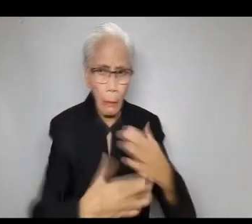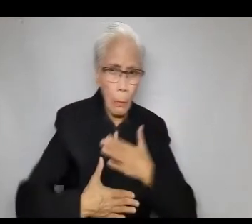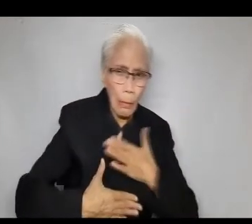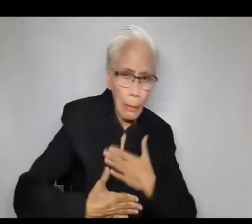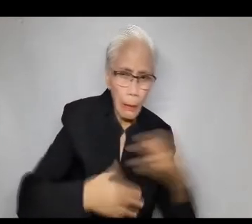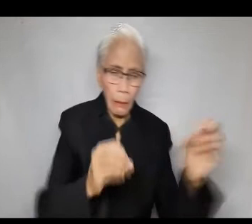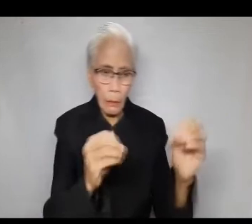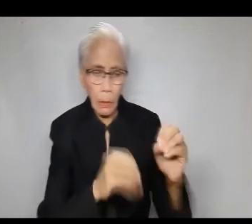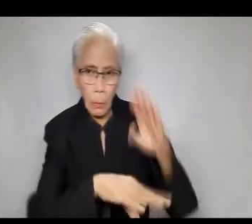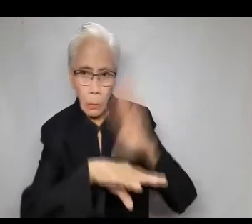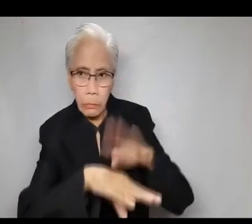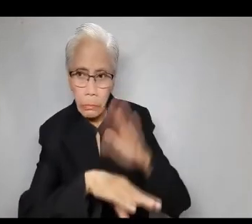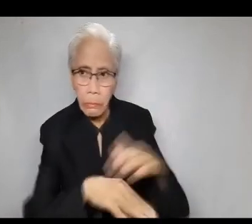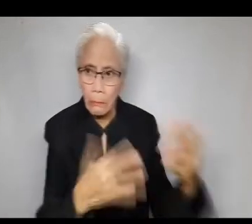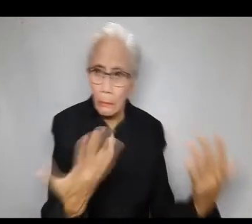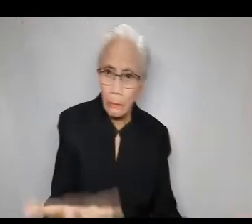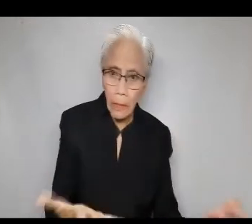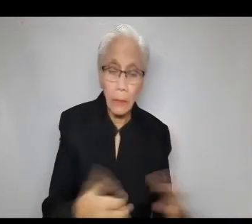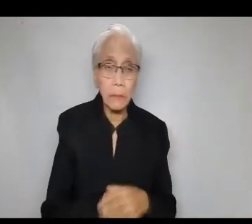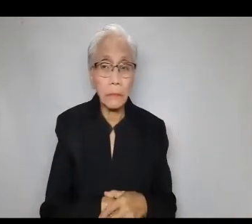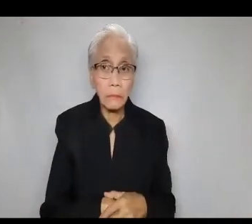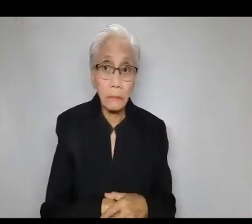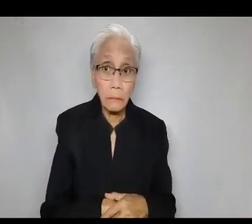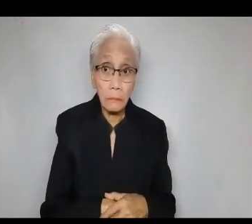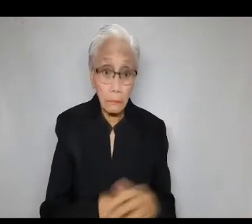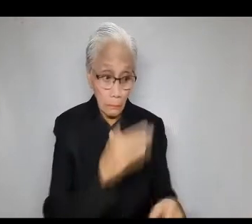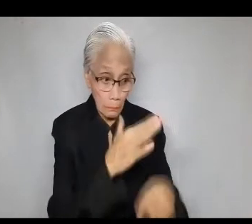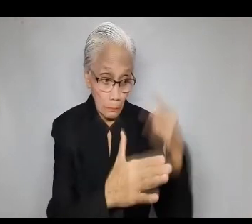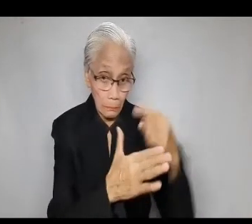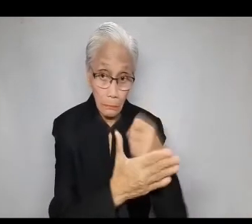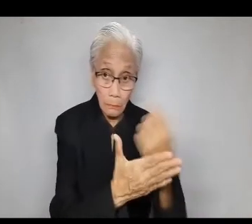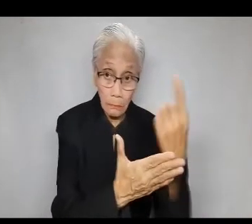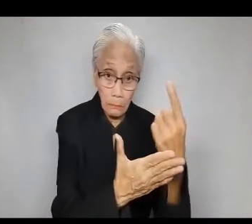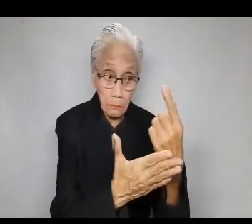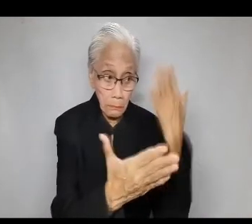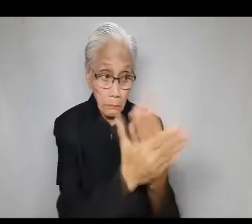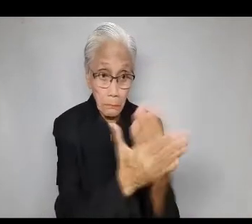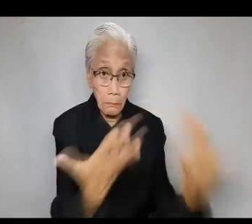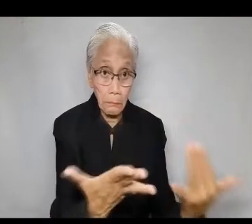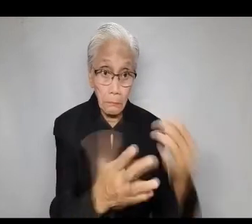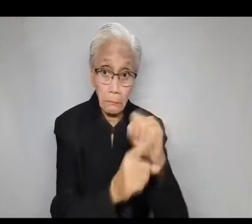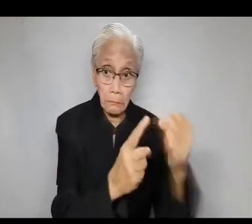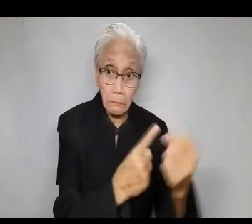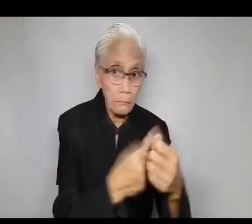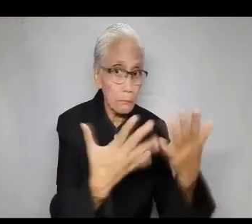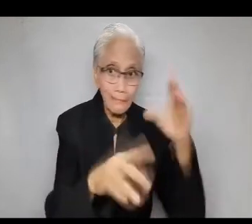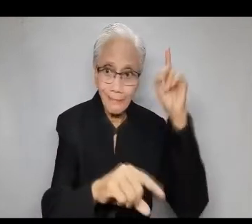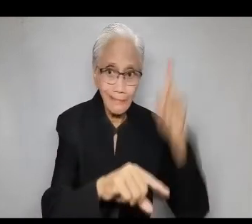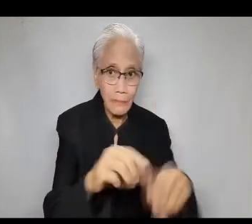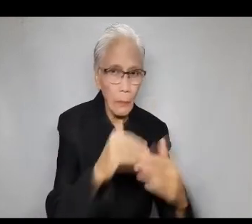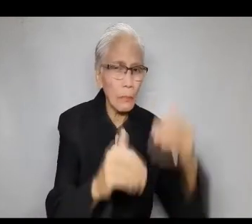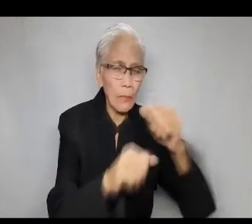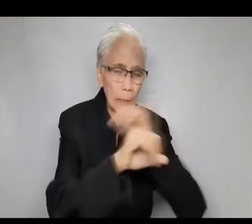beating, no pleading can make them want to live. Once someone reaches this stage, it can be almost